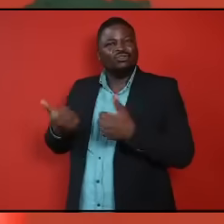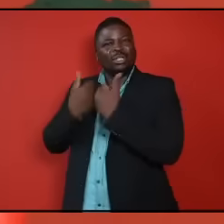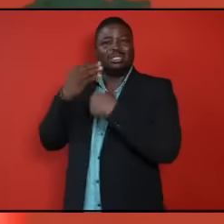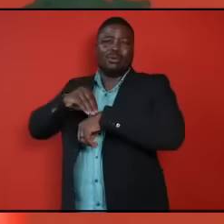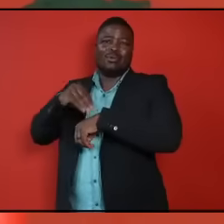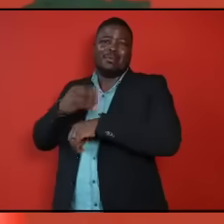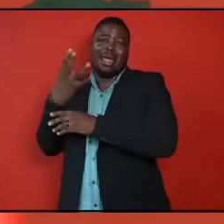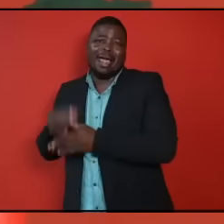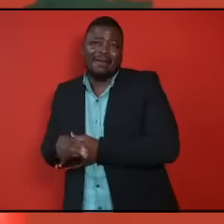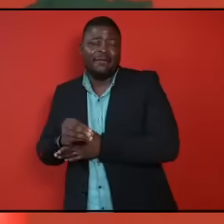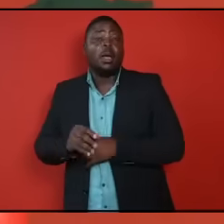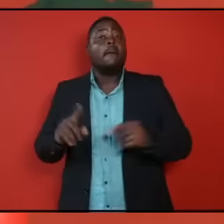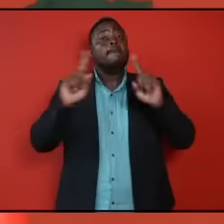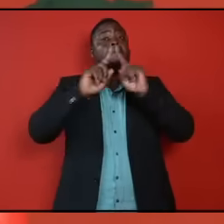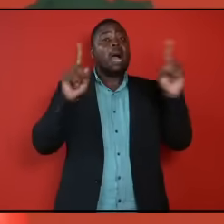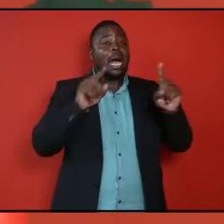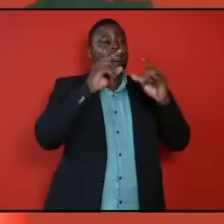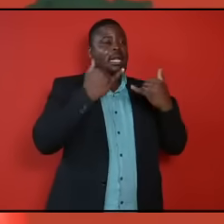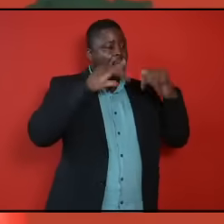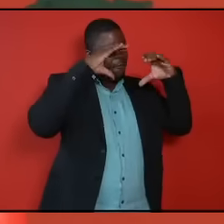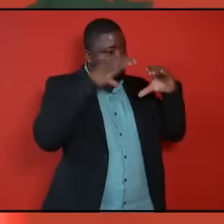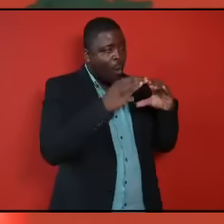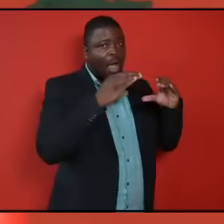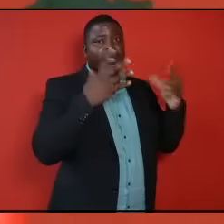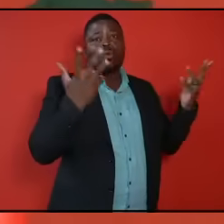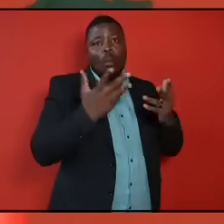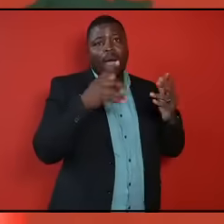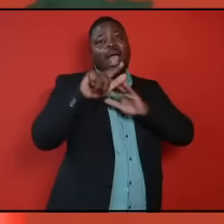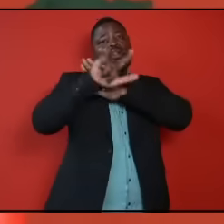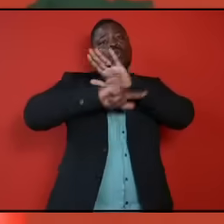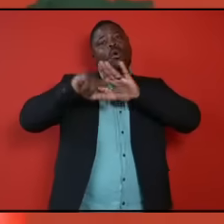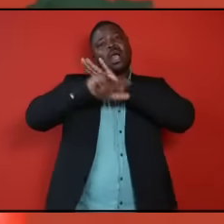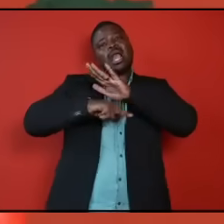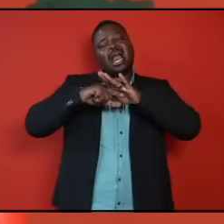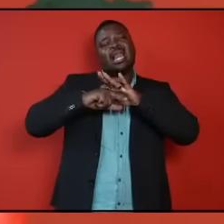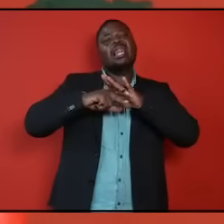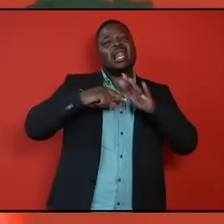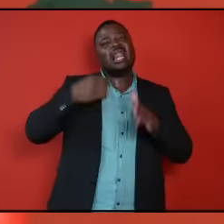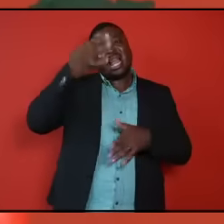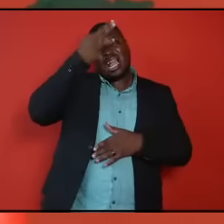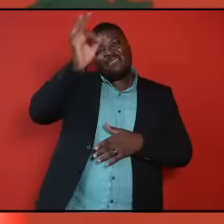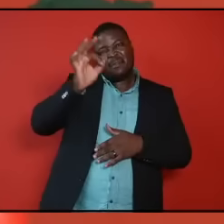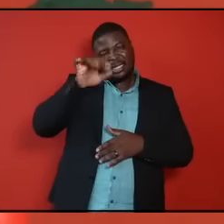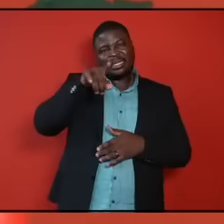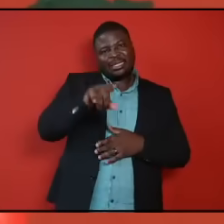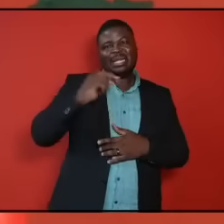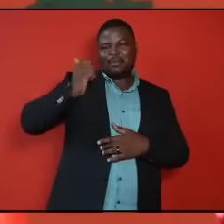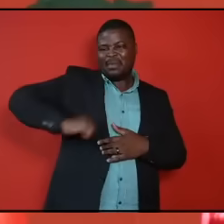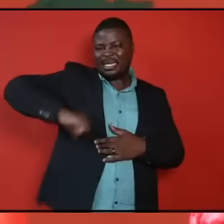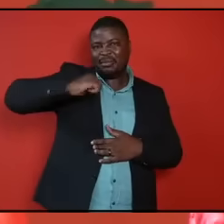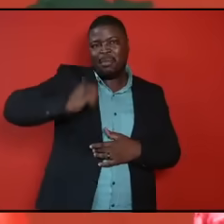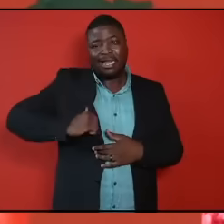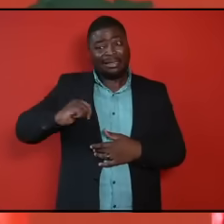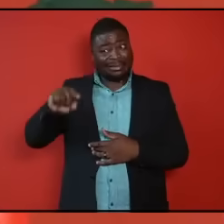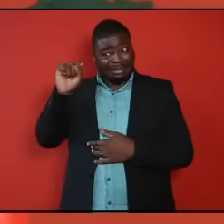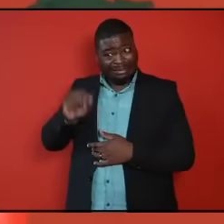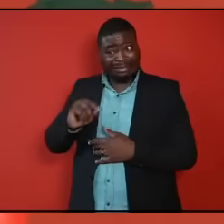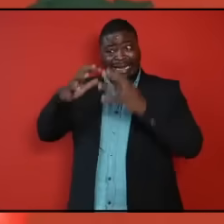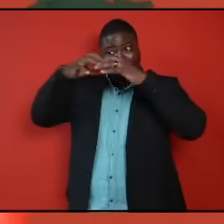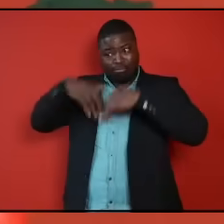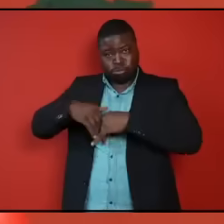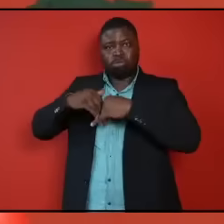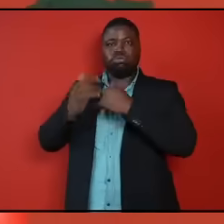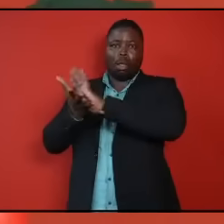attention was paid to the collapse of local government with municipalities, which sit at